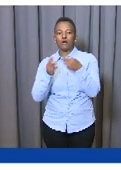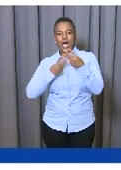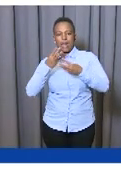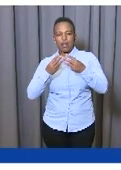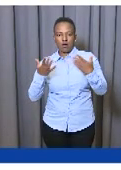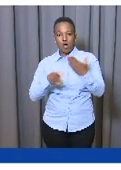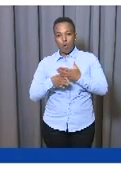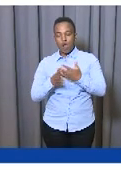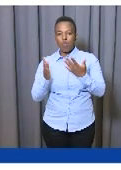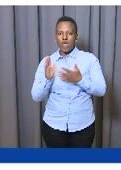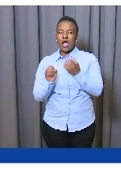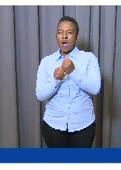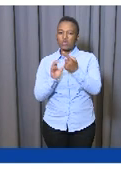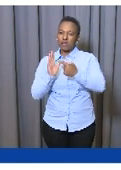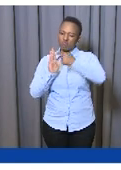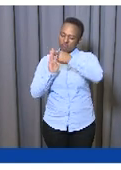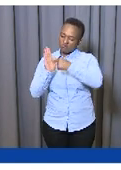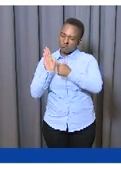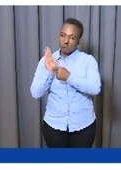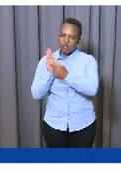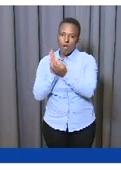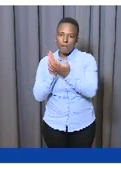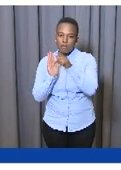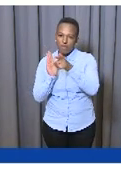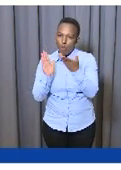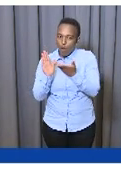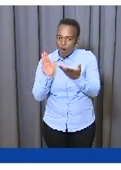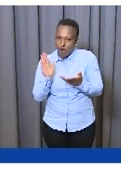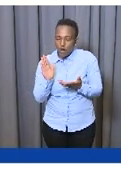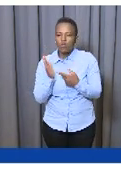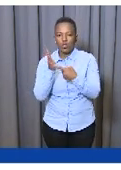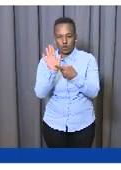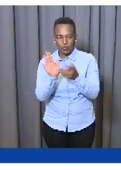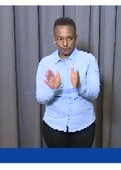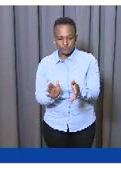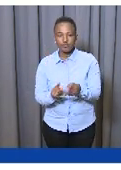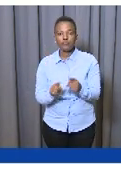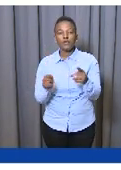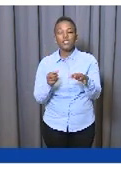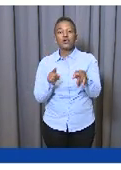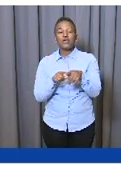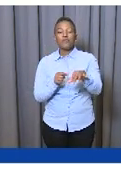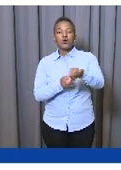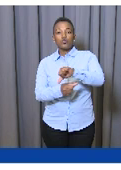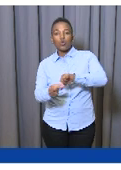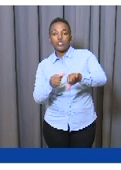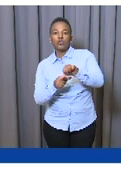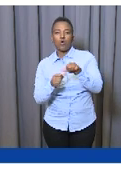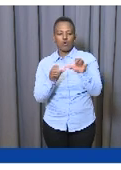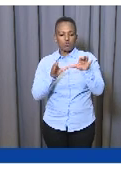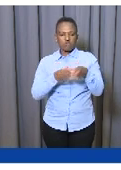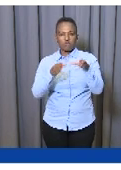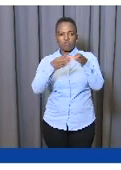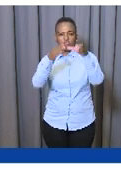different areas of Gauteng. We're mapping that for you. And socioeconomic status, basically for